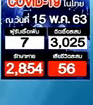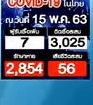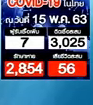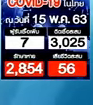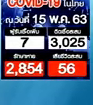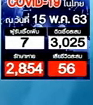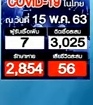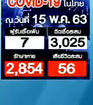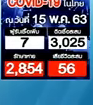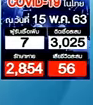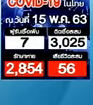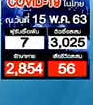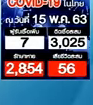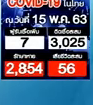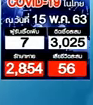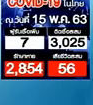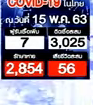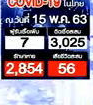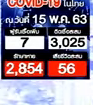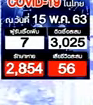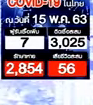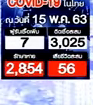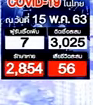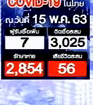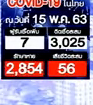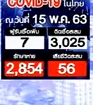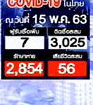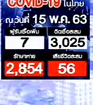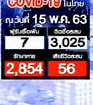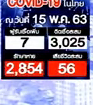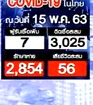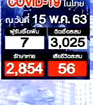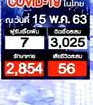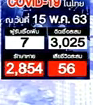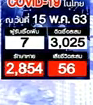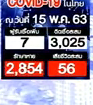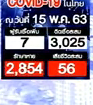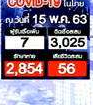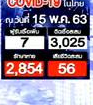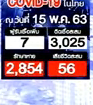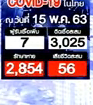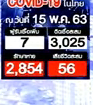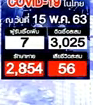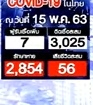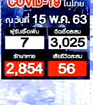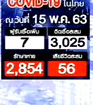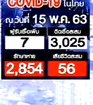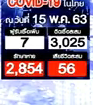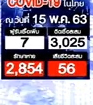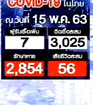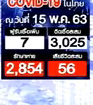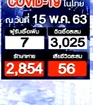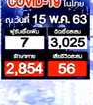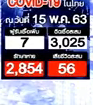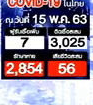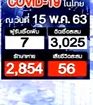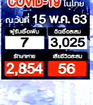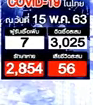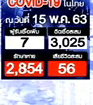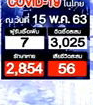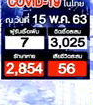the world. So the relaxation of the second phase is also a time for many creative ideas to help